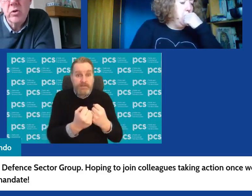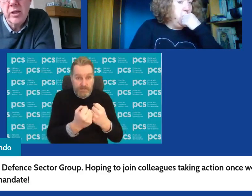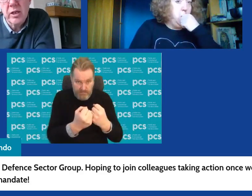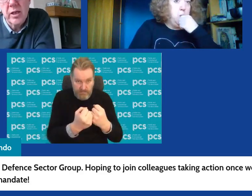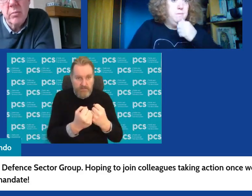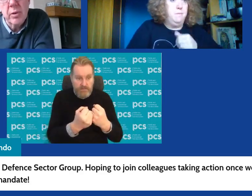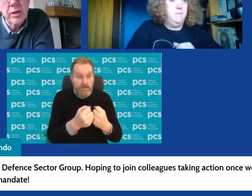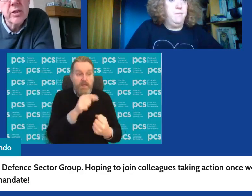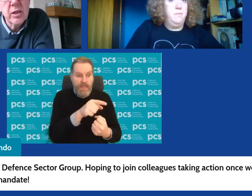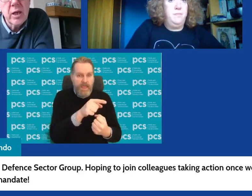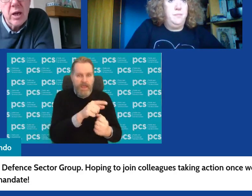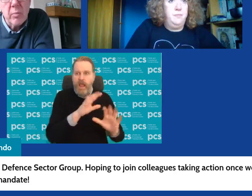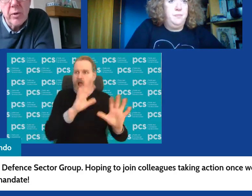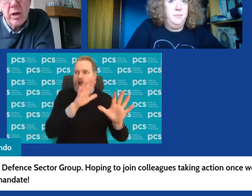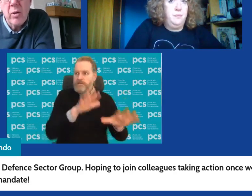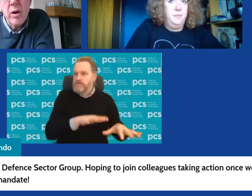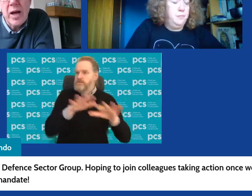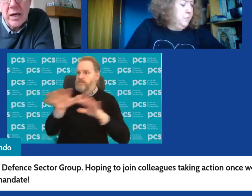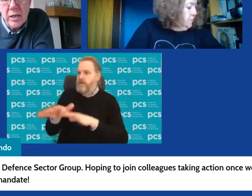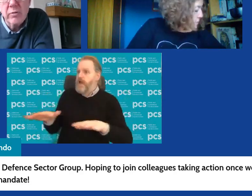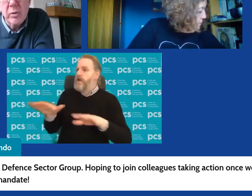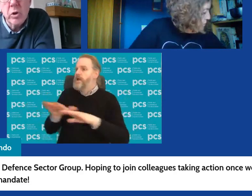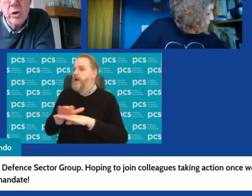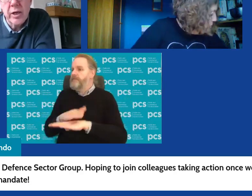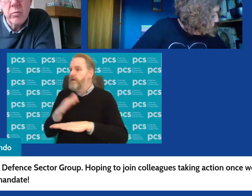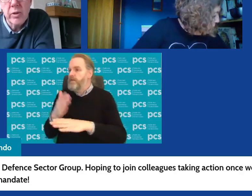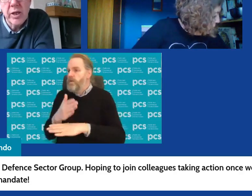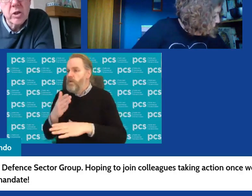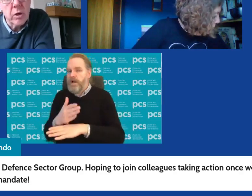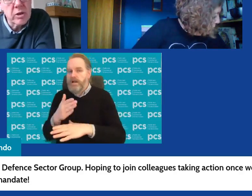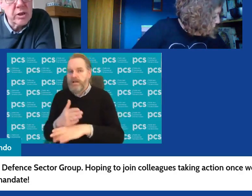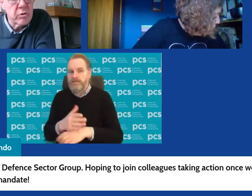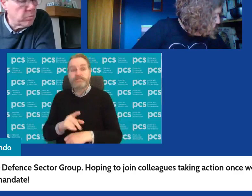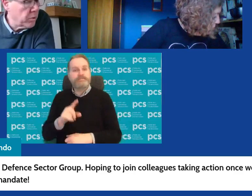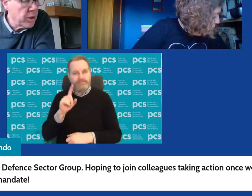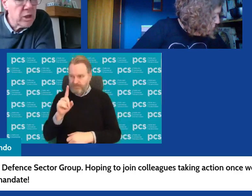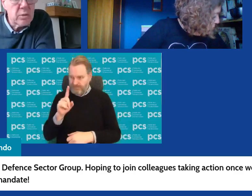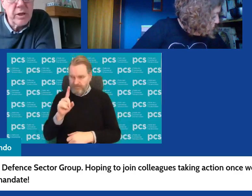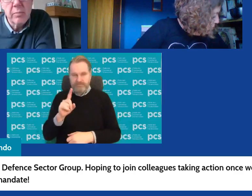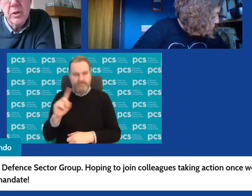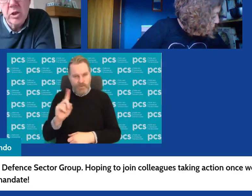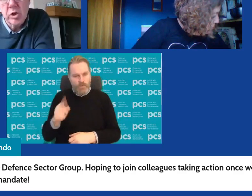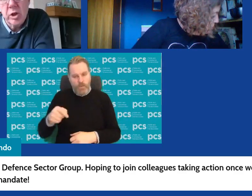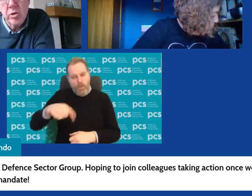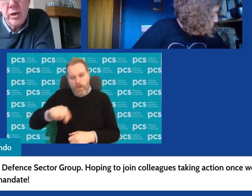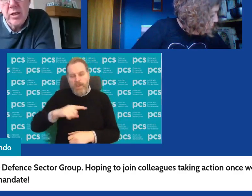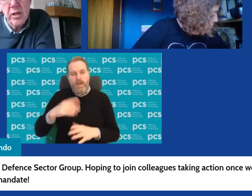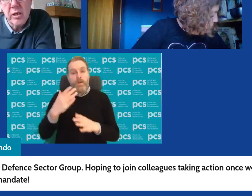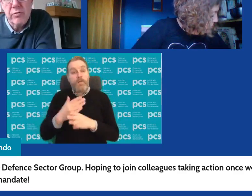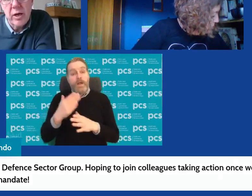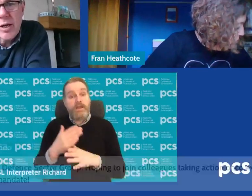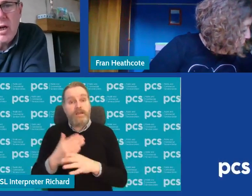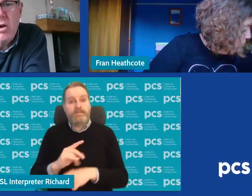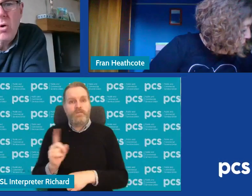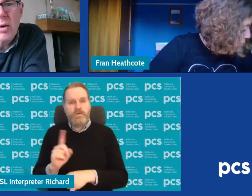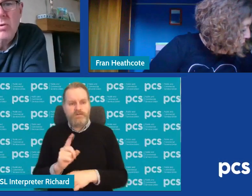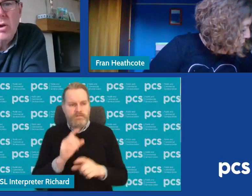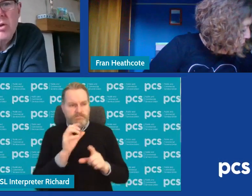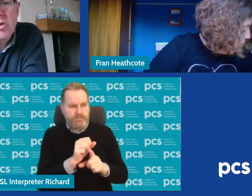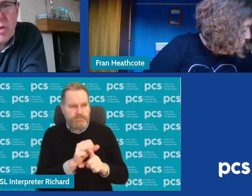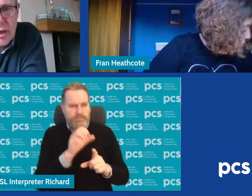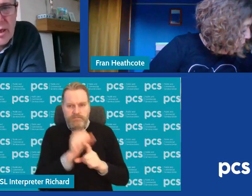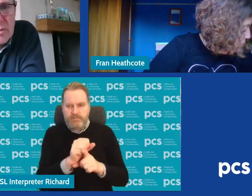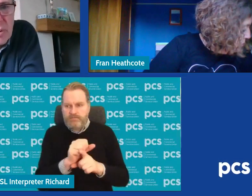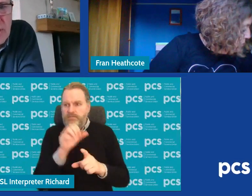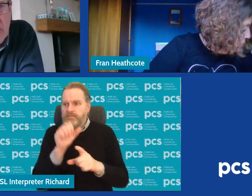where strikes are taking place. And we are now actively working with the HMRC group to be in a position to identify and call out